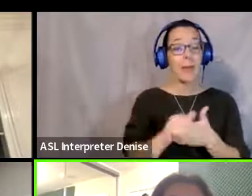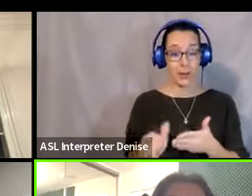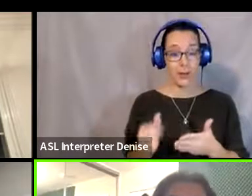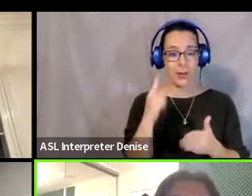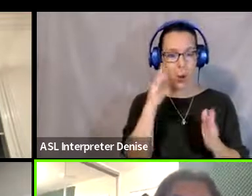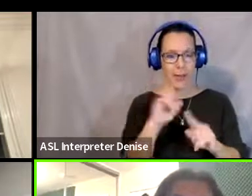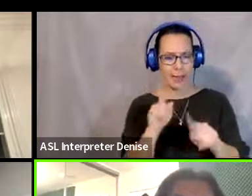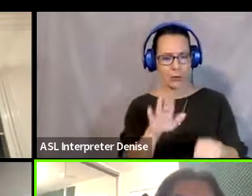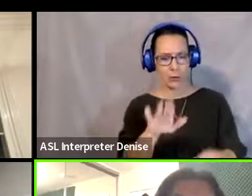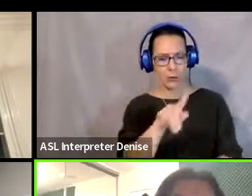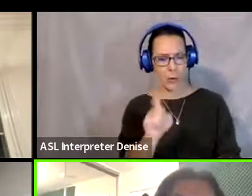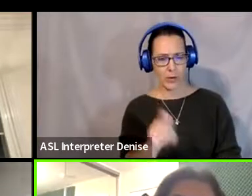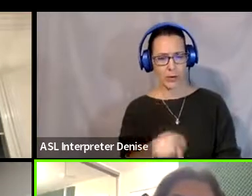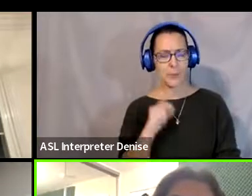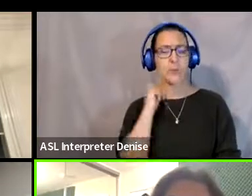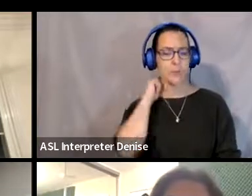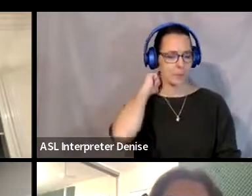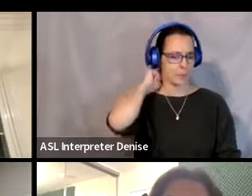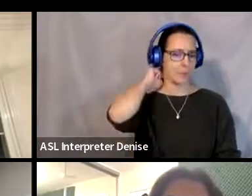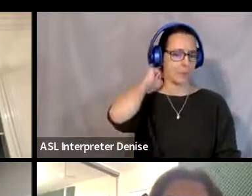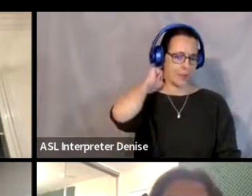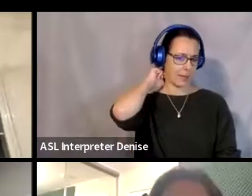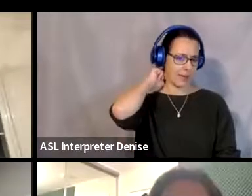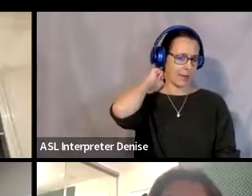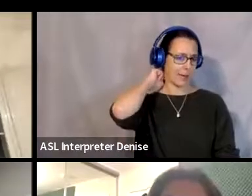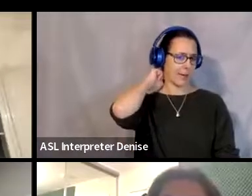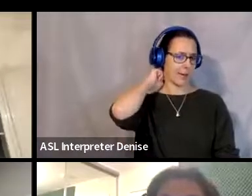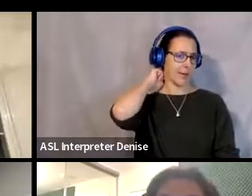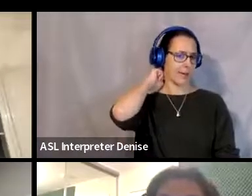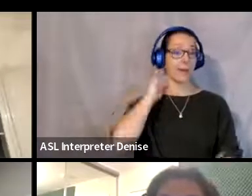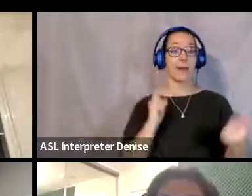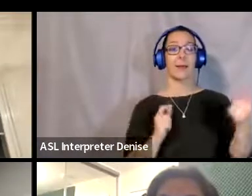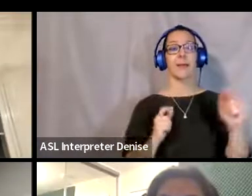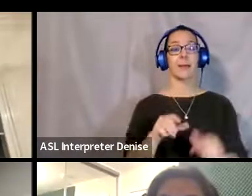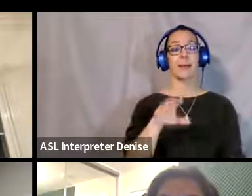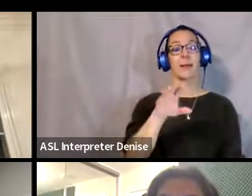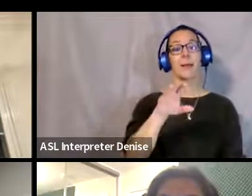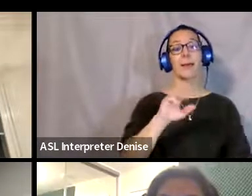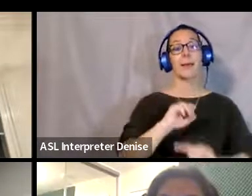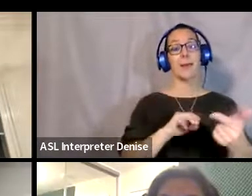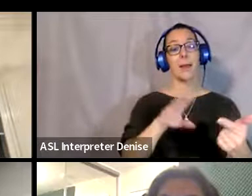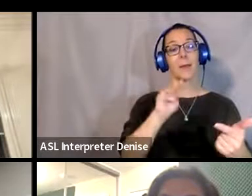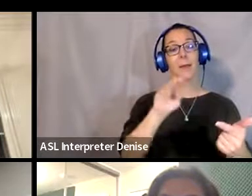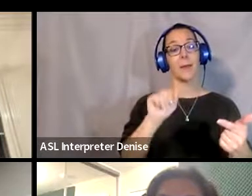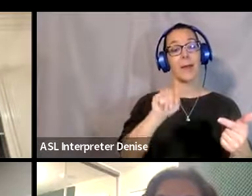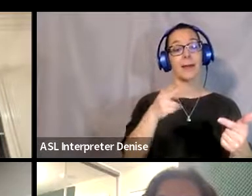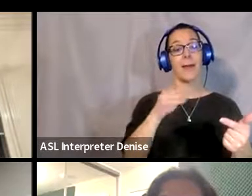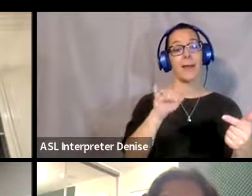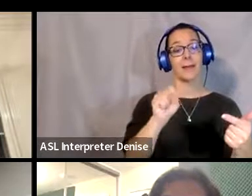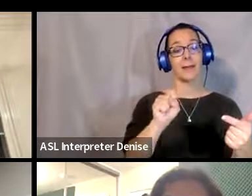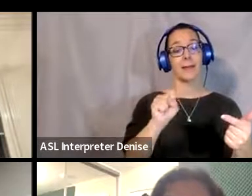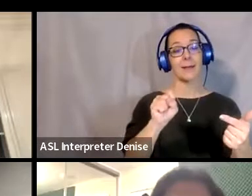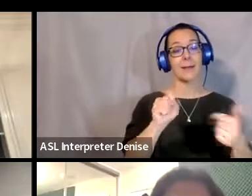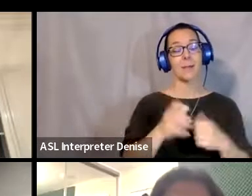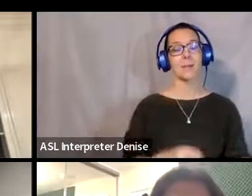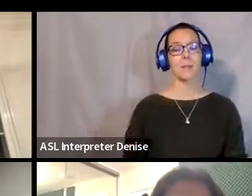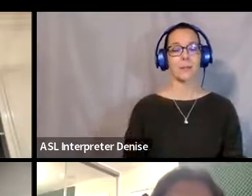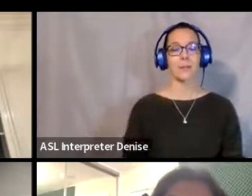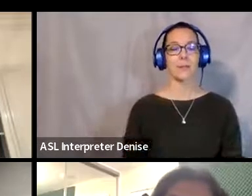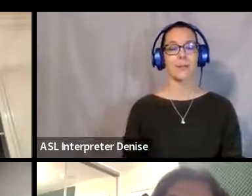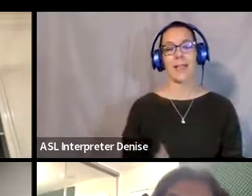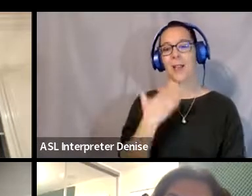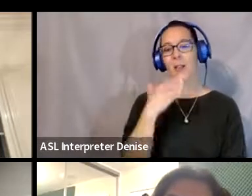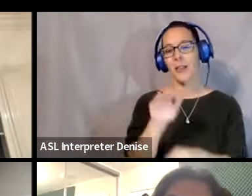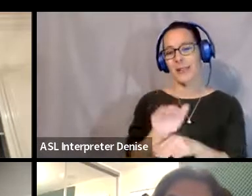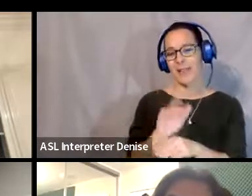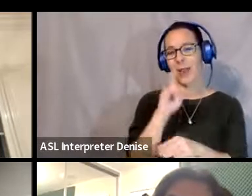David. The next question is Mateus Kill. Good evening. Make sure I try to